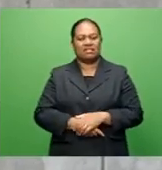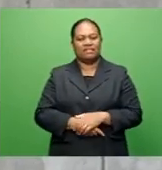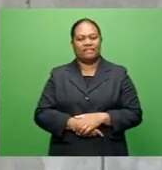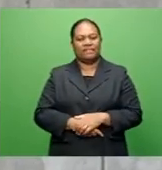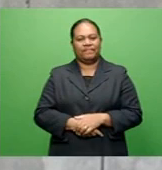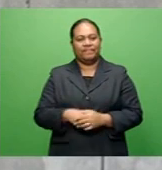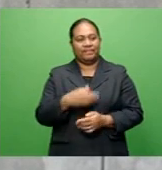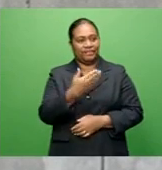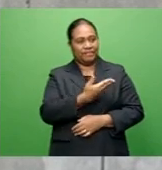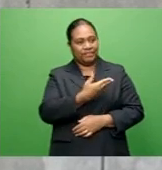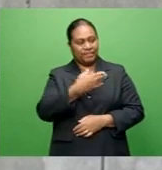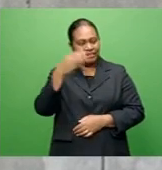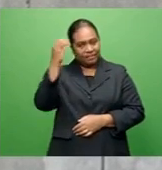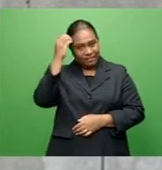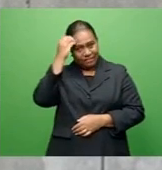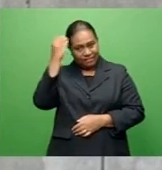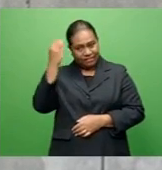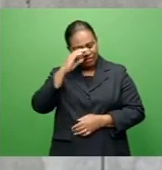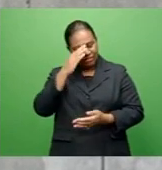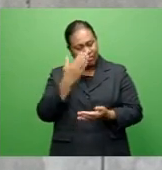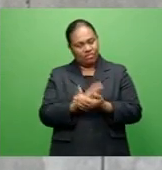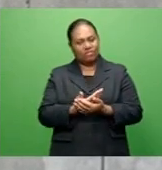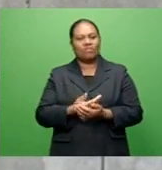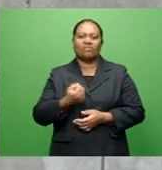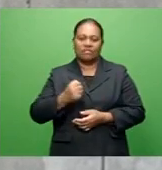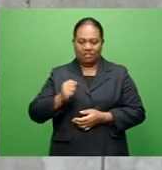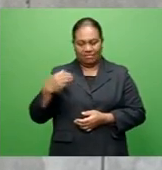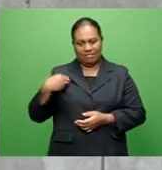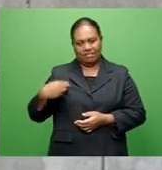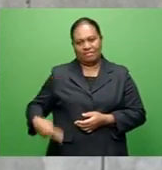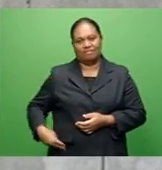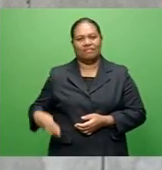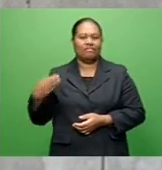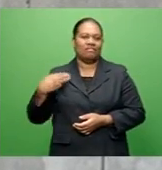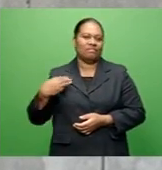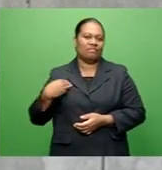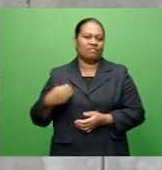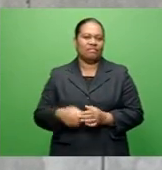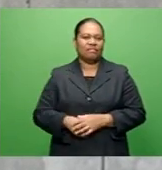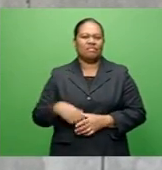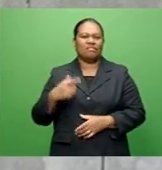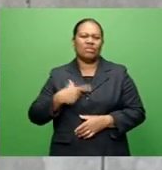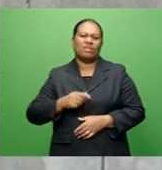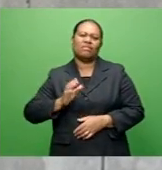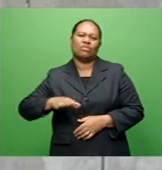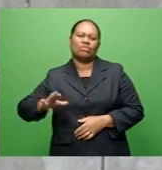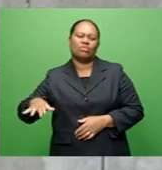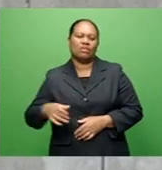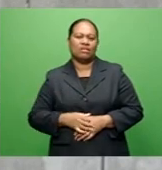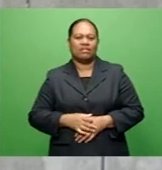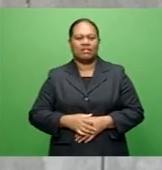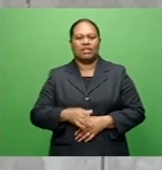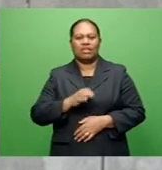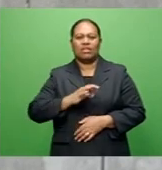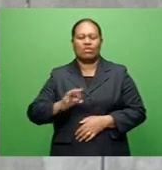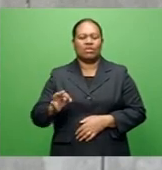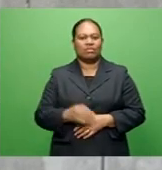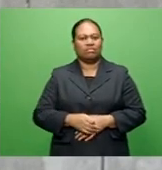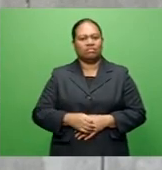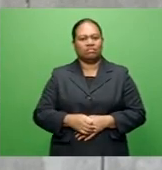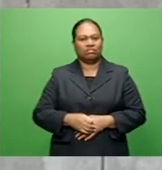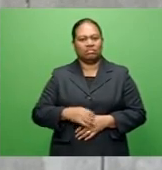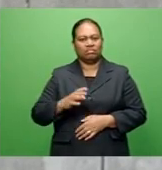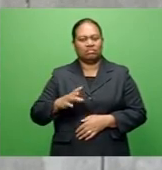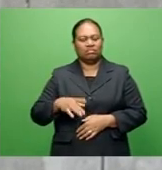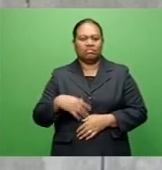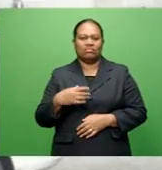In my opinion, students should still have to wear uniform because already we have children who are not reaching school and